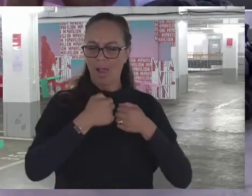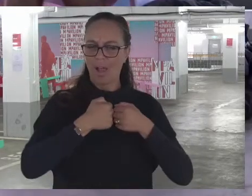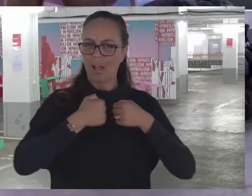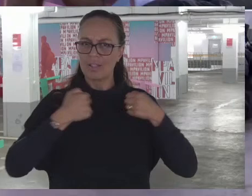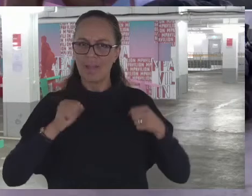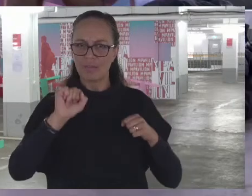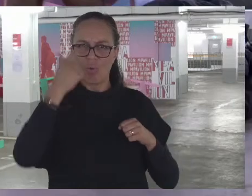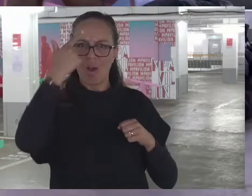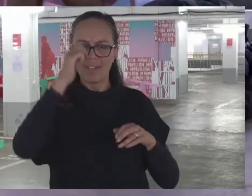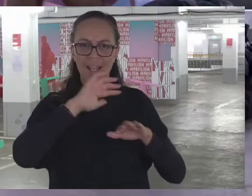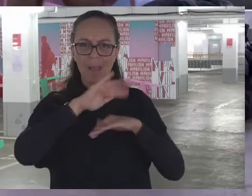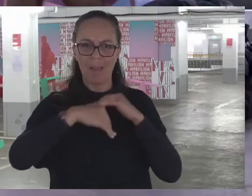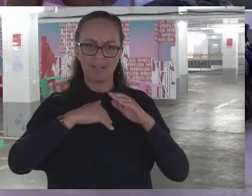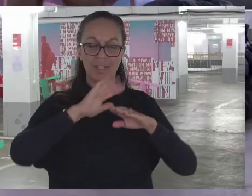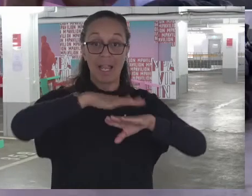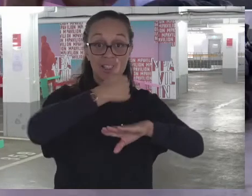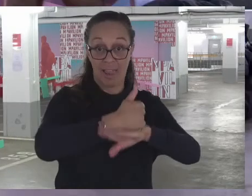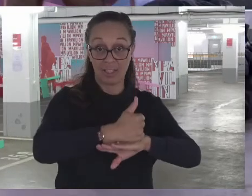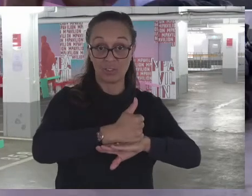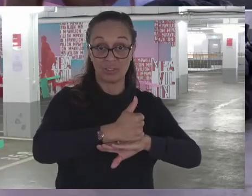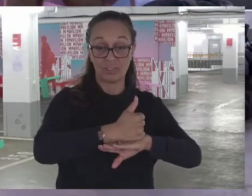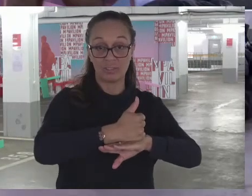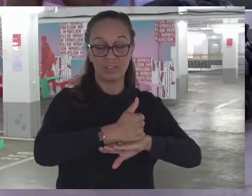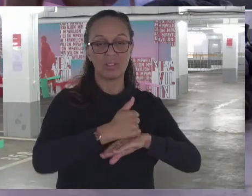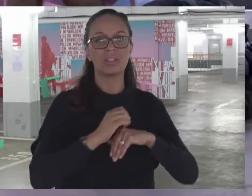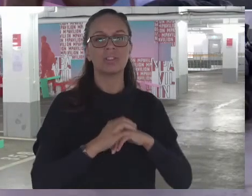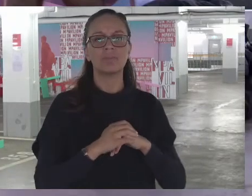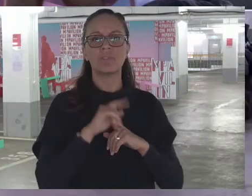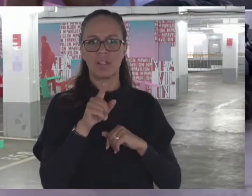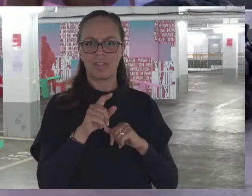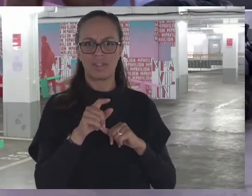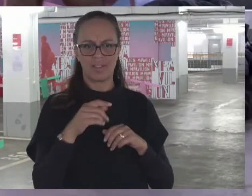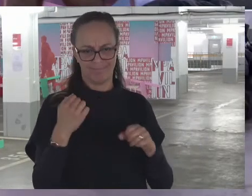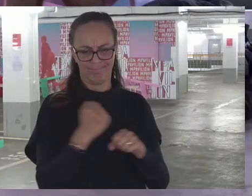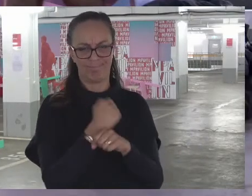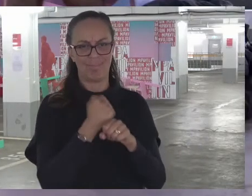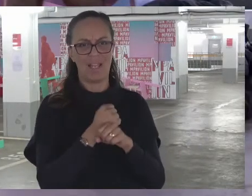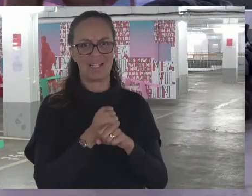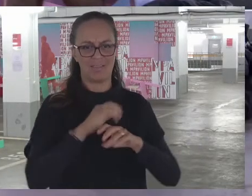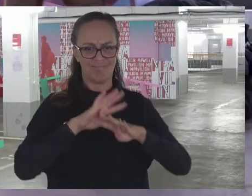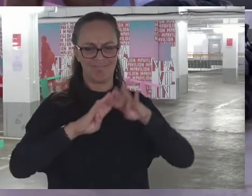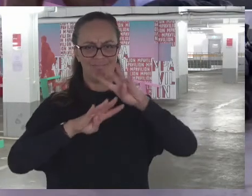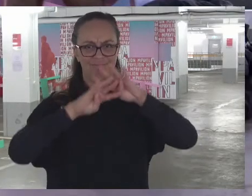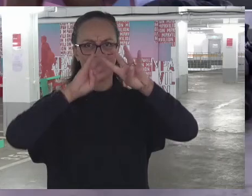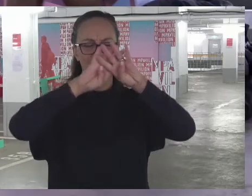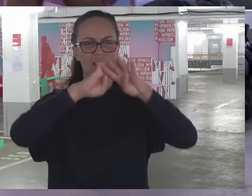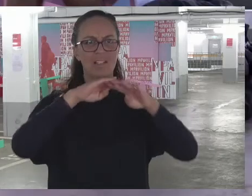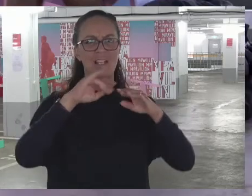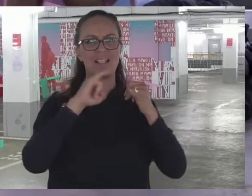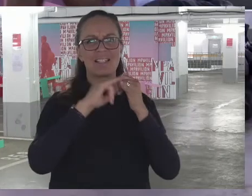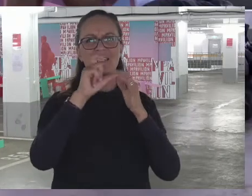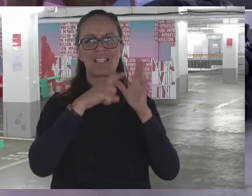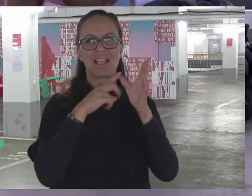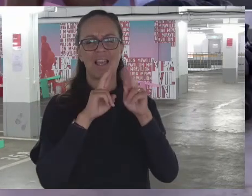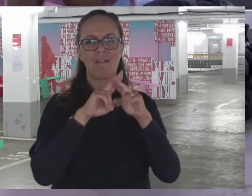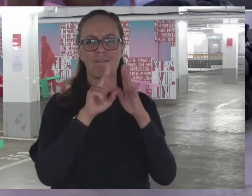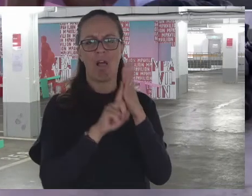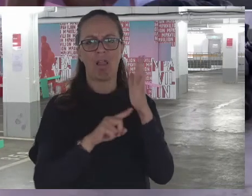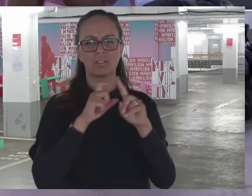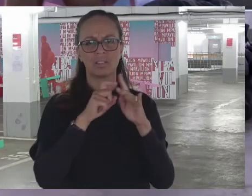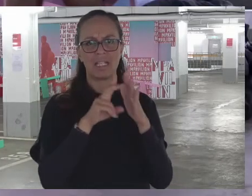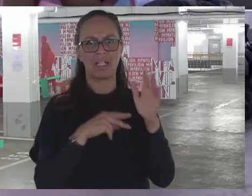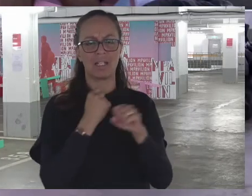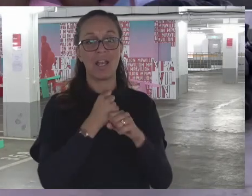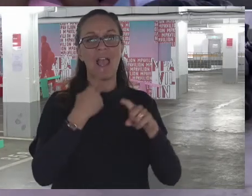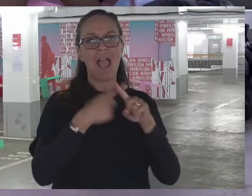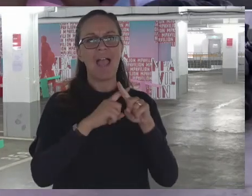installation, the construction with the scaffolding and the concrete structures, are you telling any story